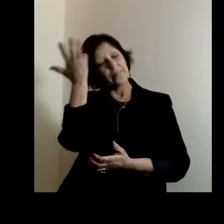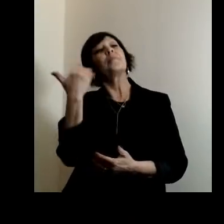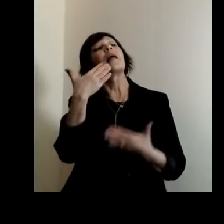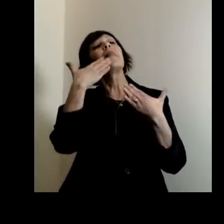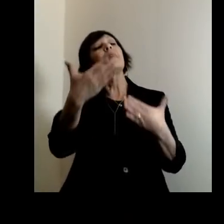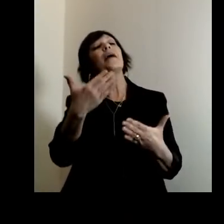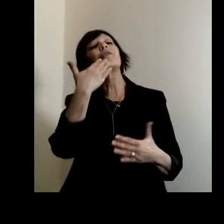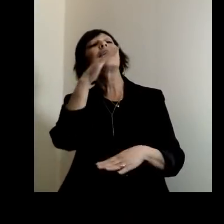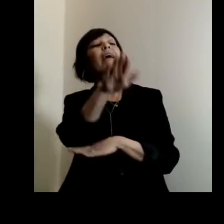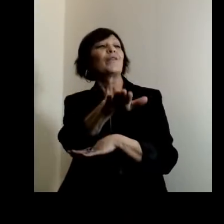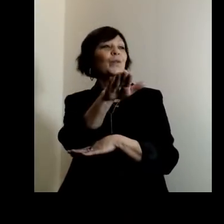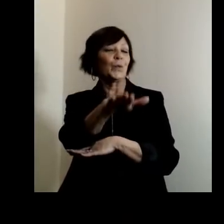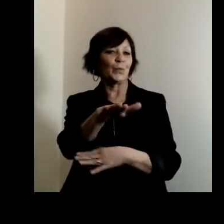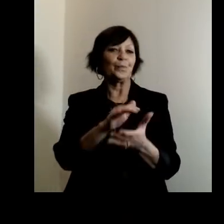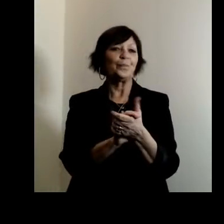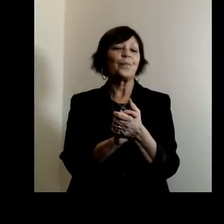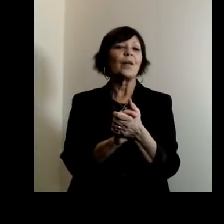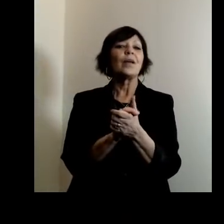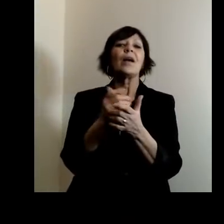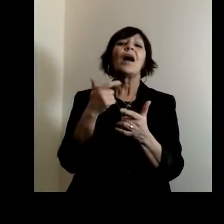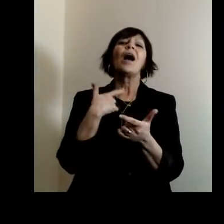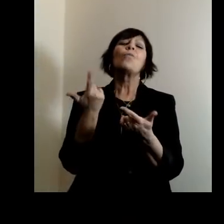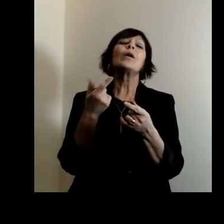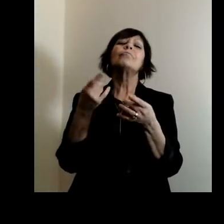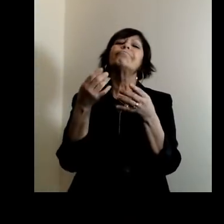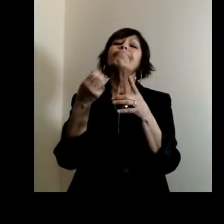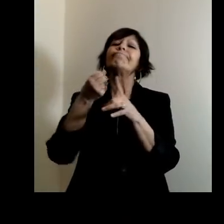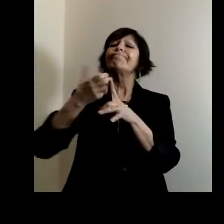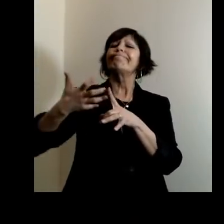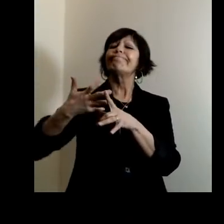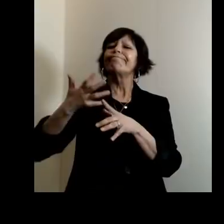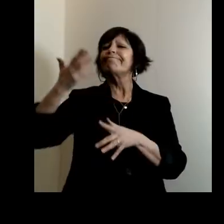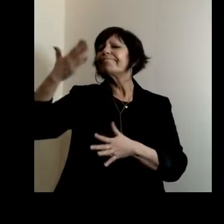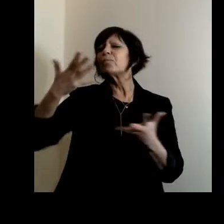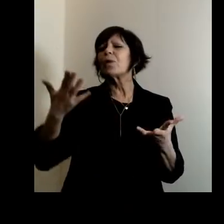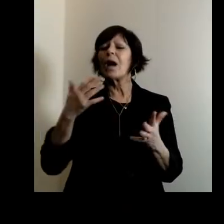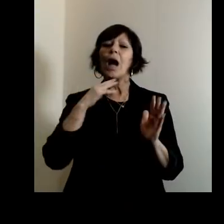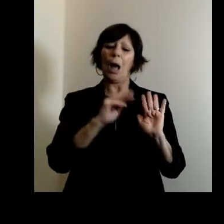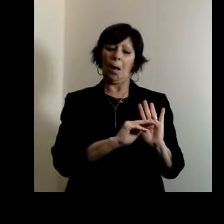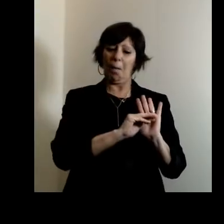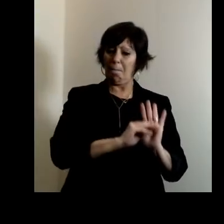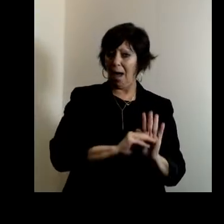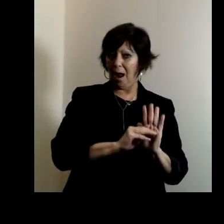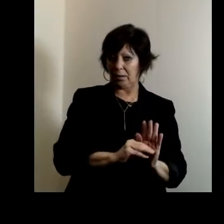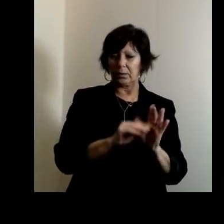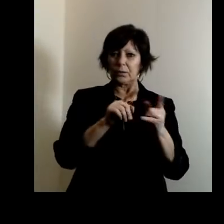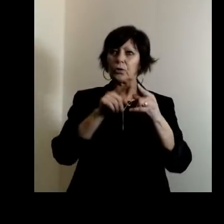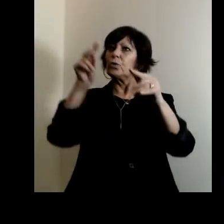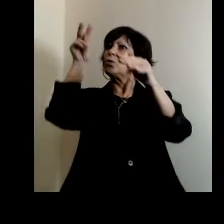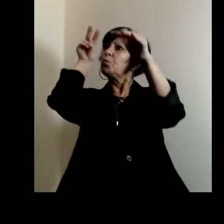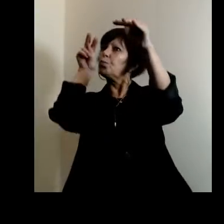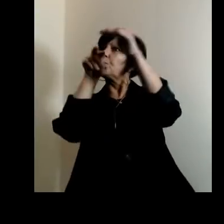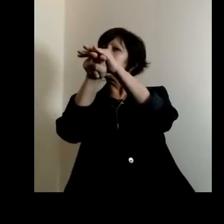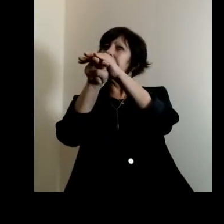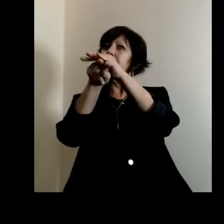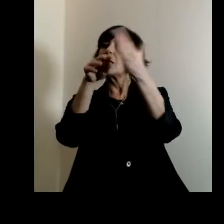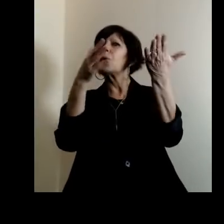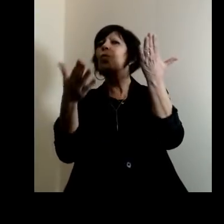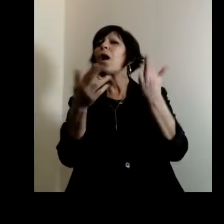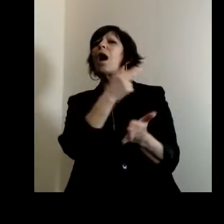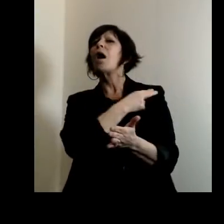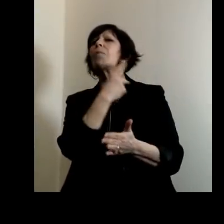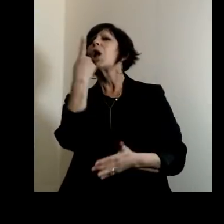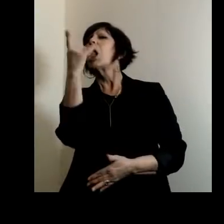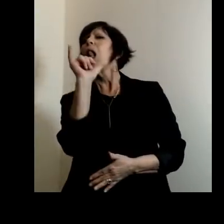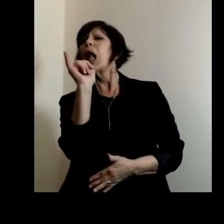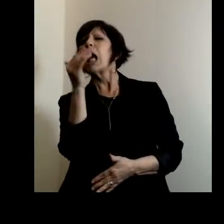Thank you. Good afternoon. So I'm going to talk about today is a model to predict what we might see in the hospitals in terms